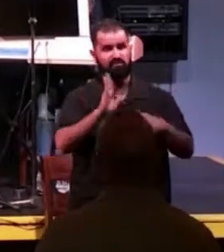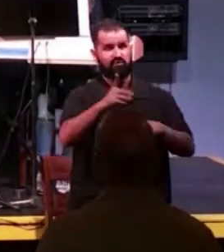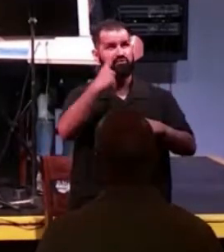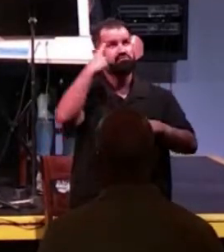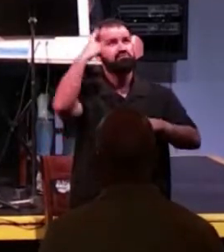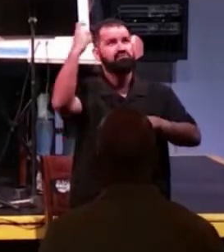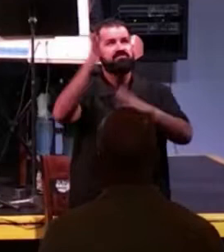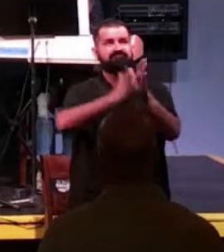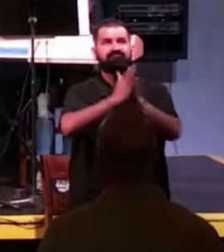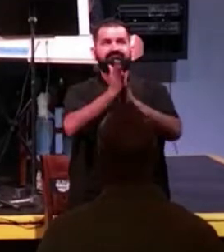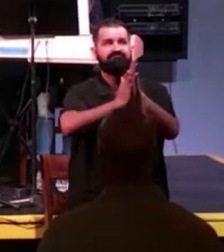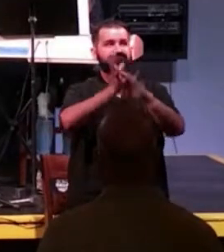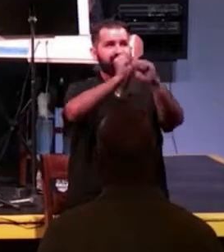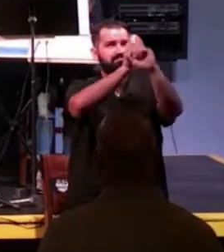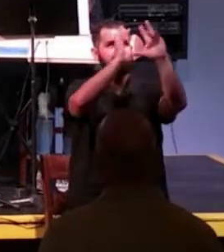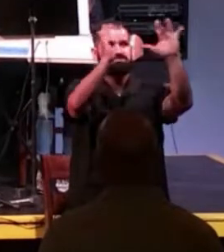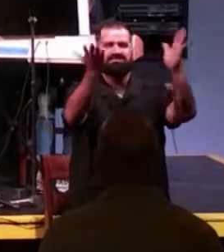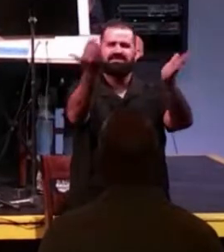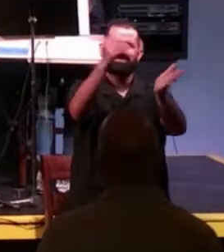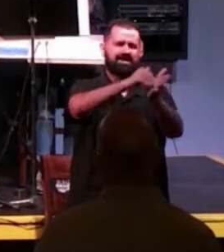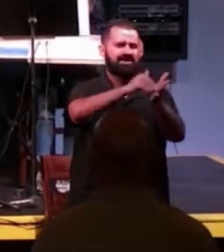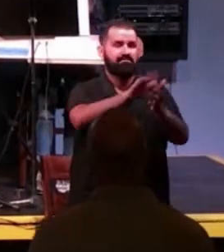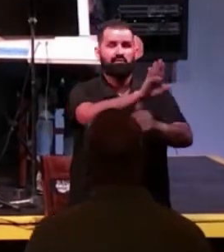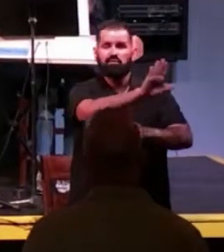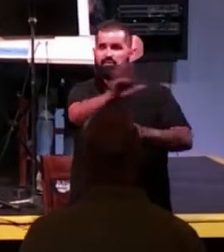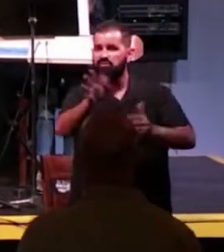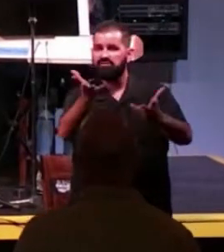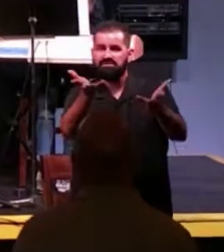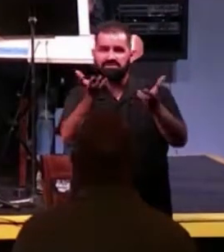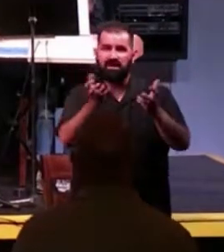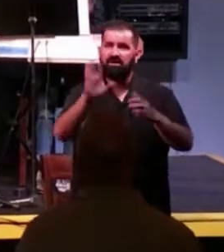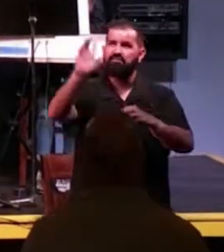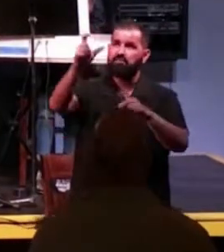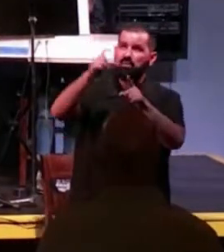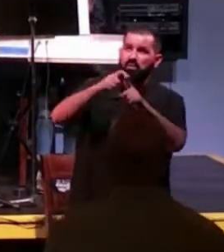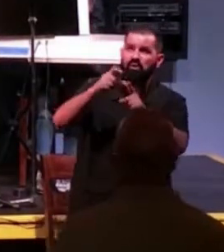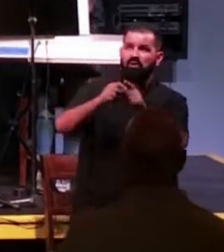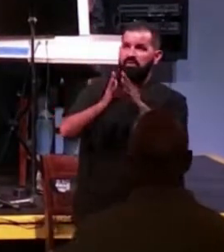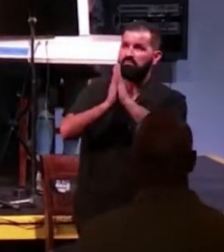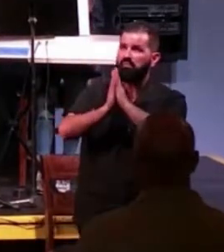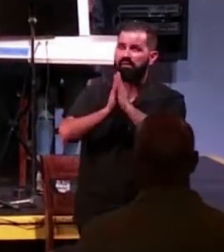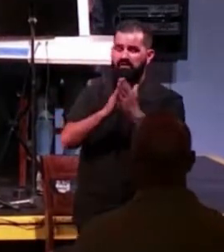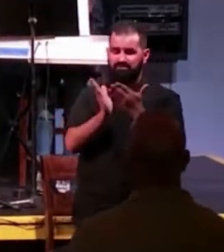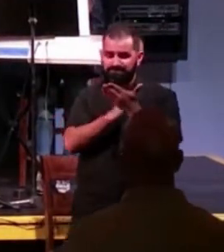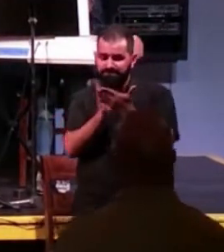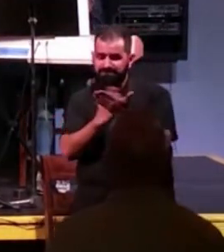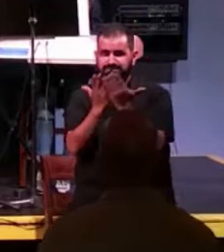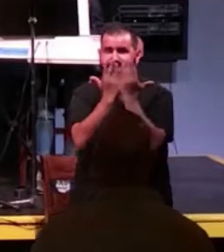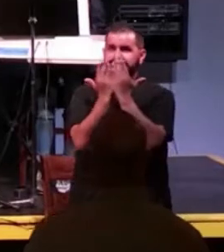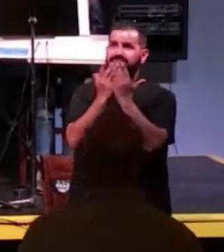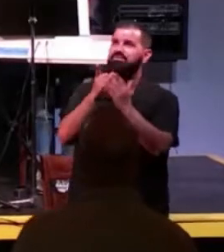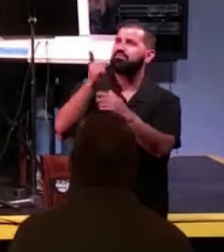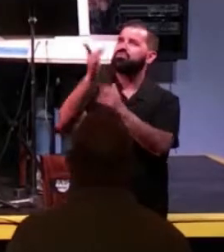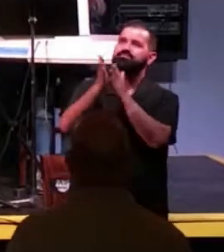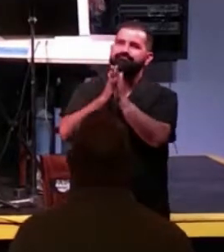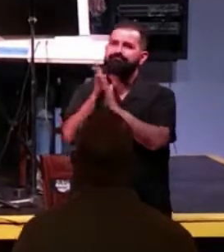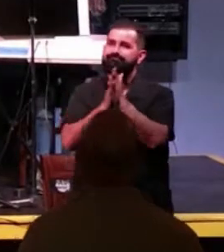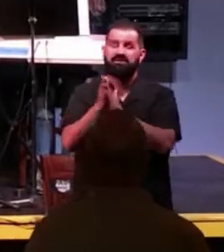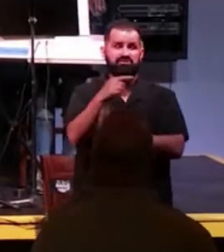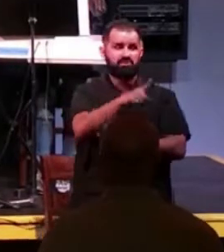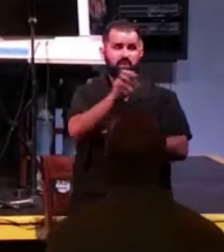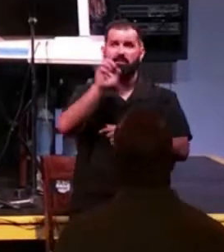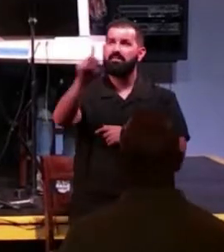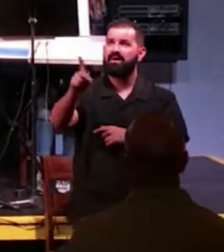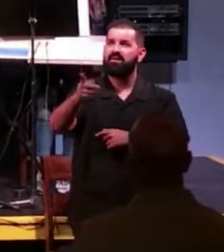back. May desires for your word and prayer come back. As you come back to God,